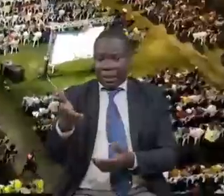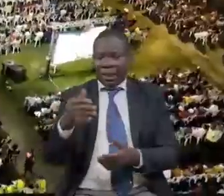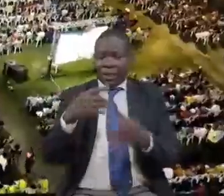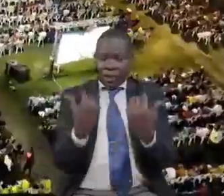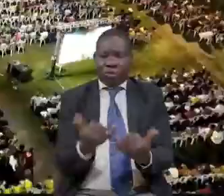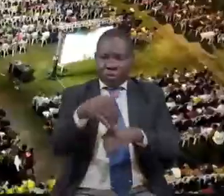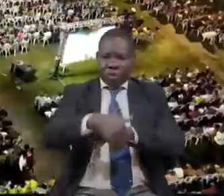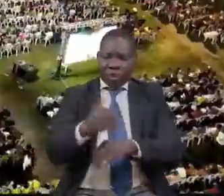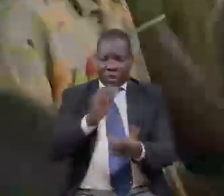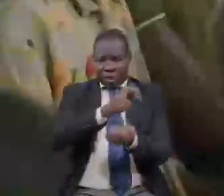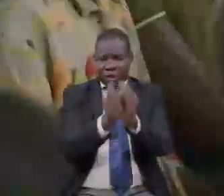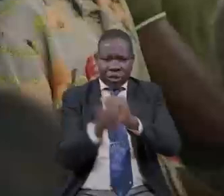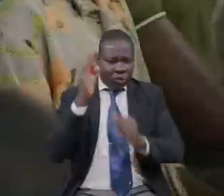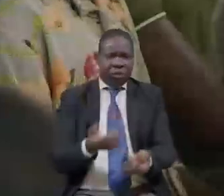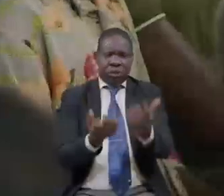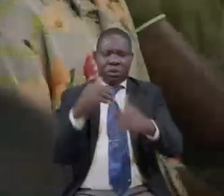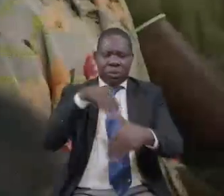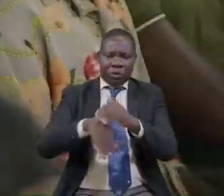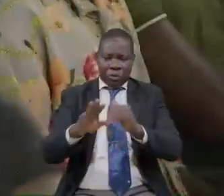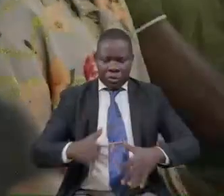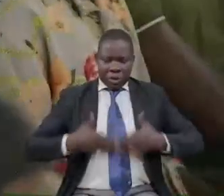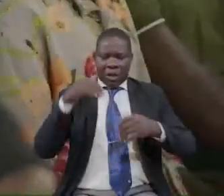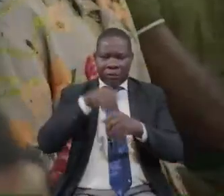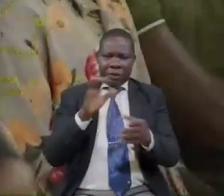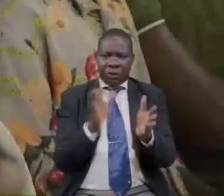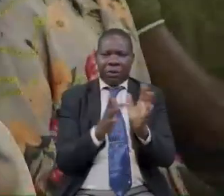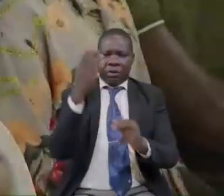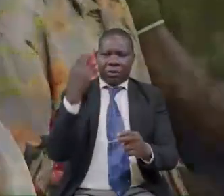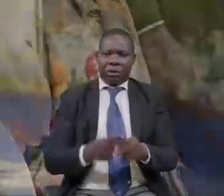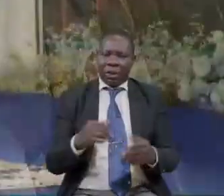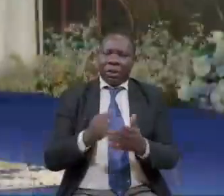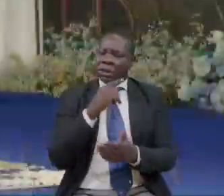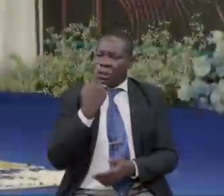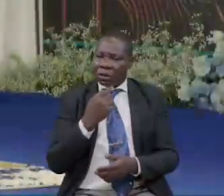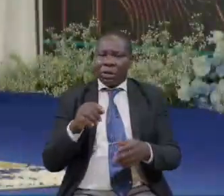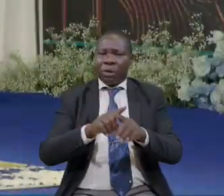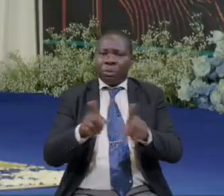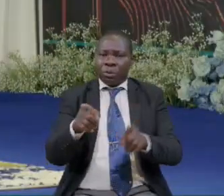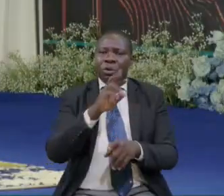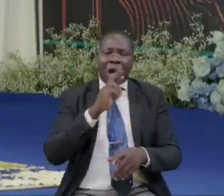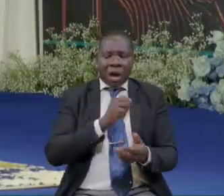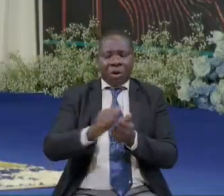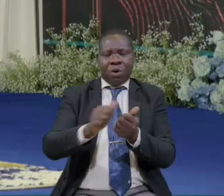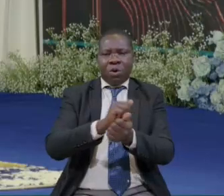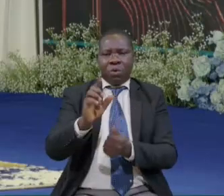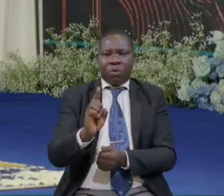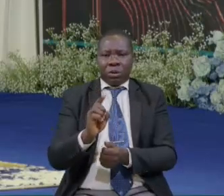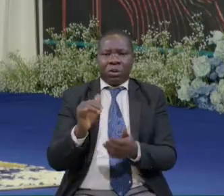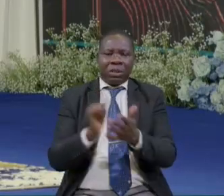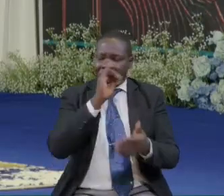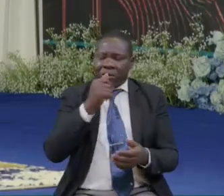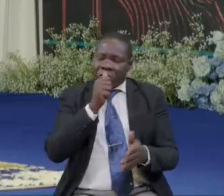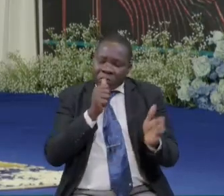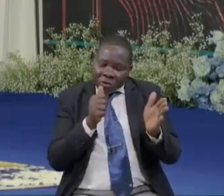life in Jesus' name. He says, but you are washed. That's the secret. Washed, washed,